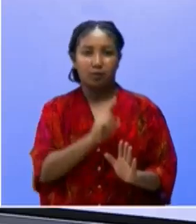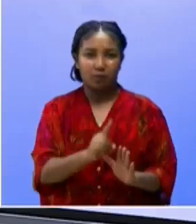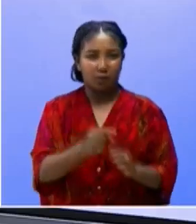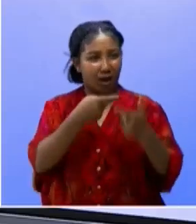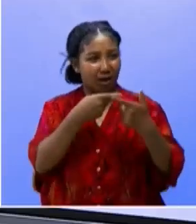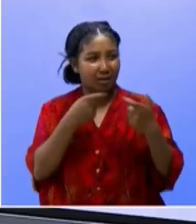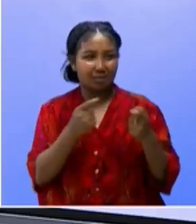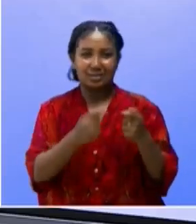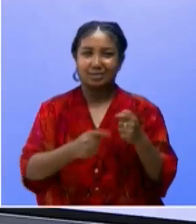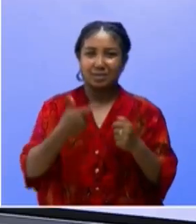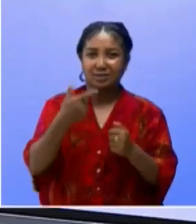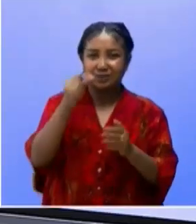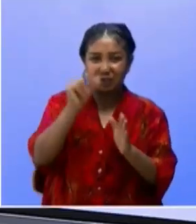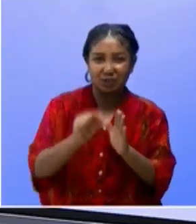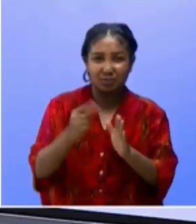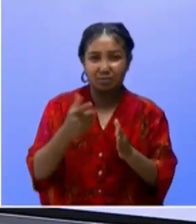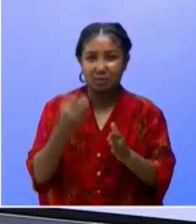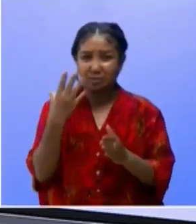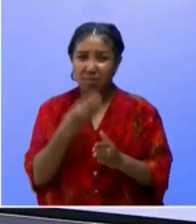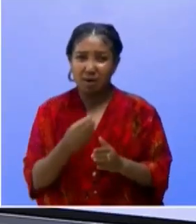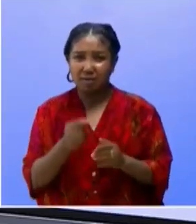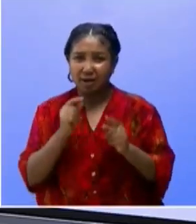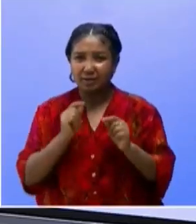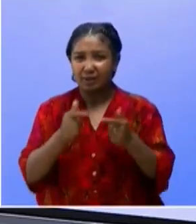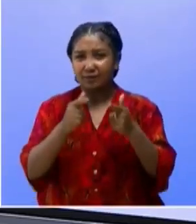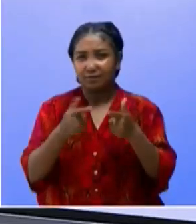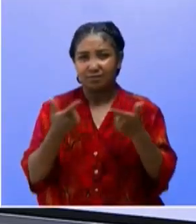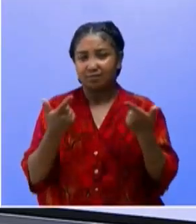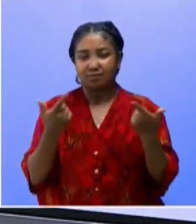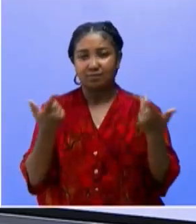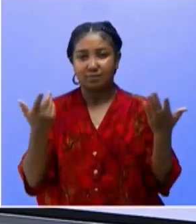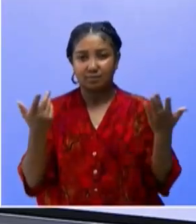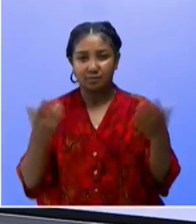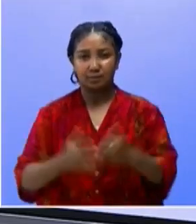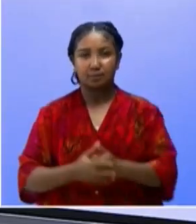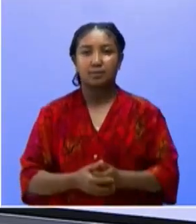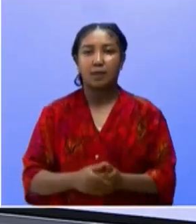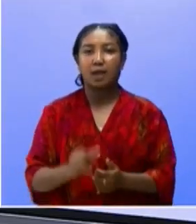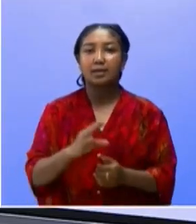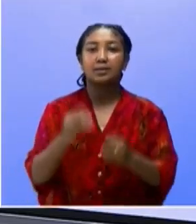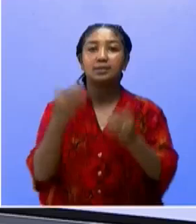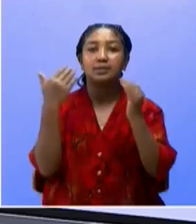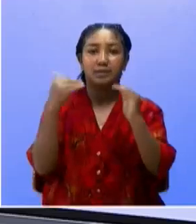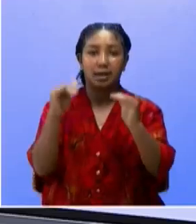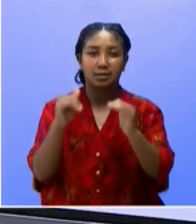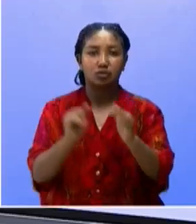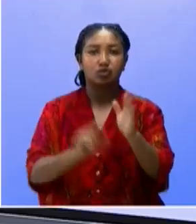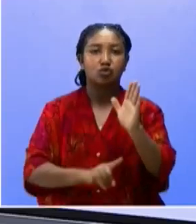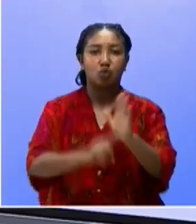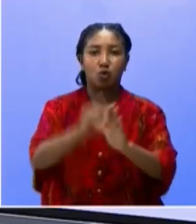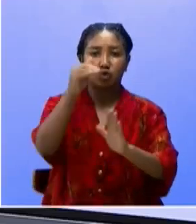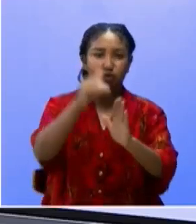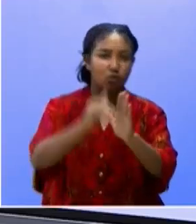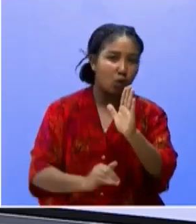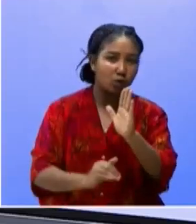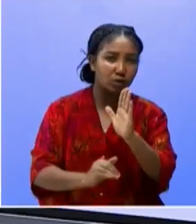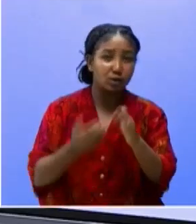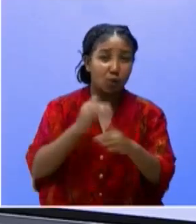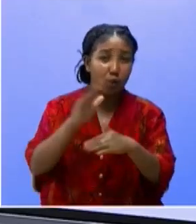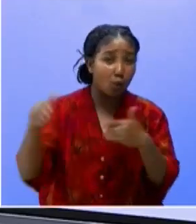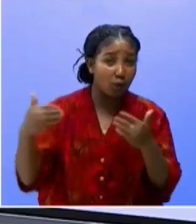ugly, expensive, cheap, smart, active, passive, etc. And the size, tall, short, long, these